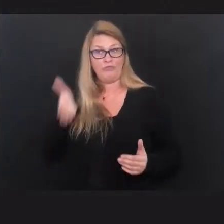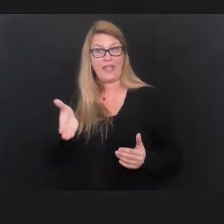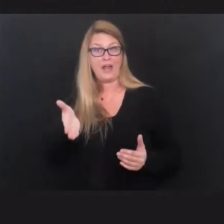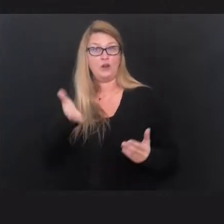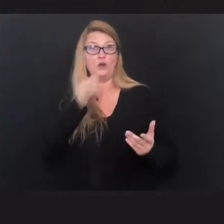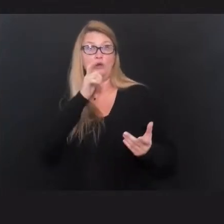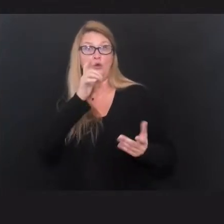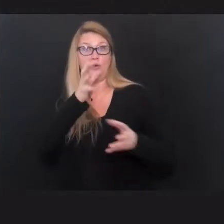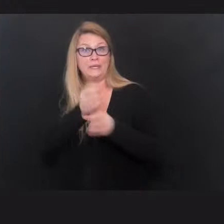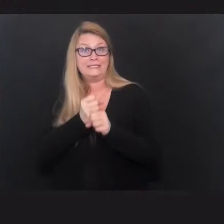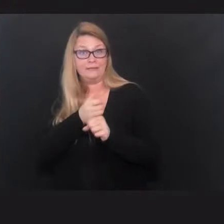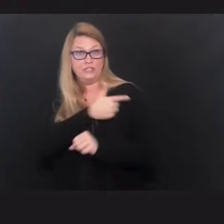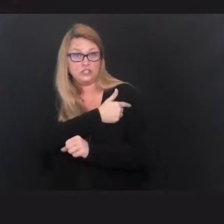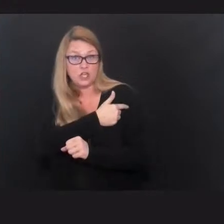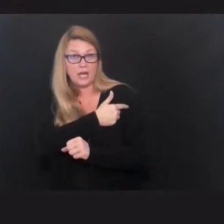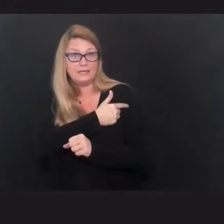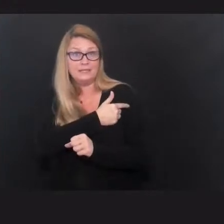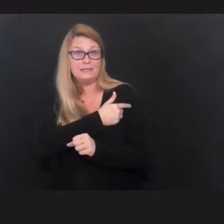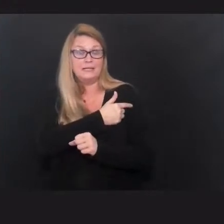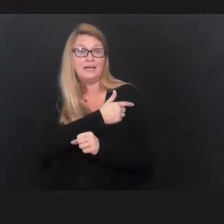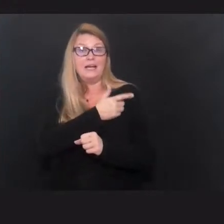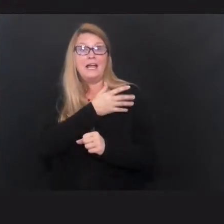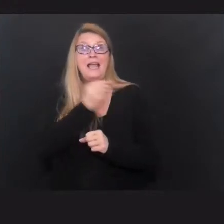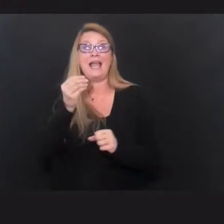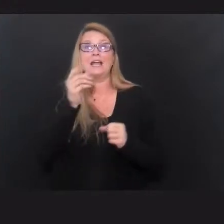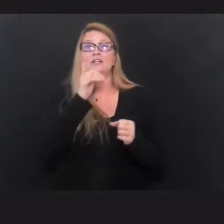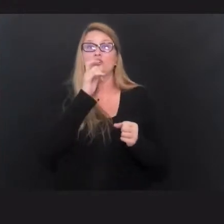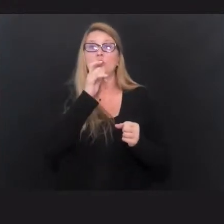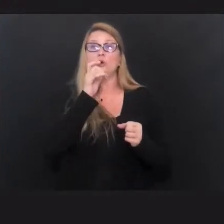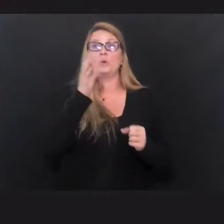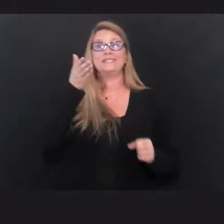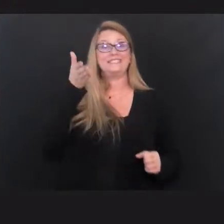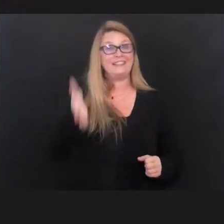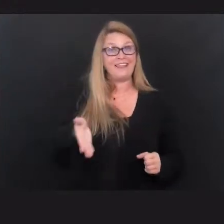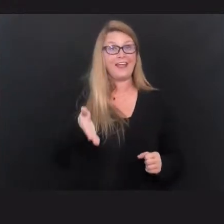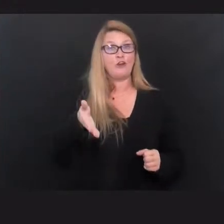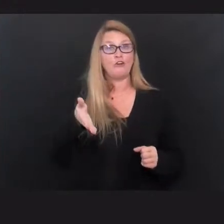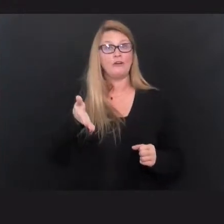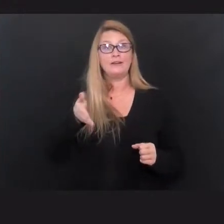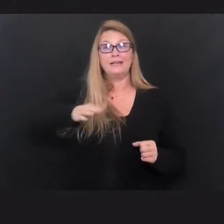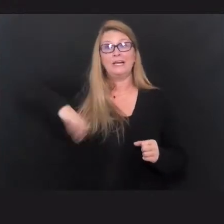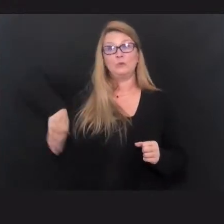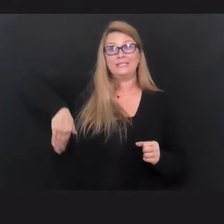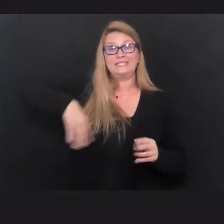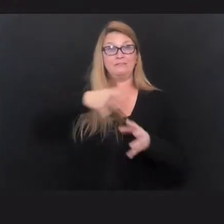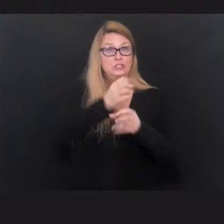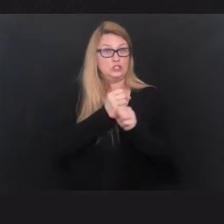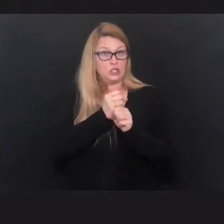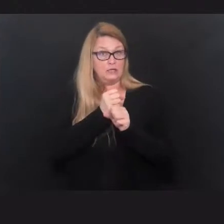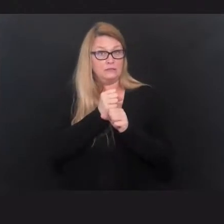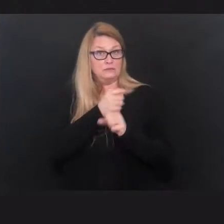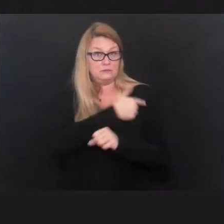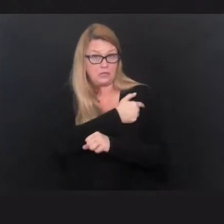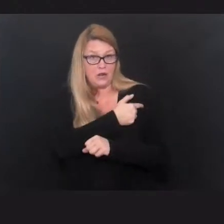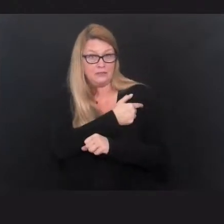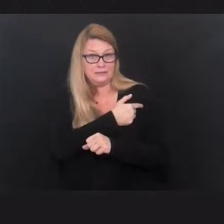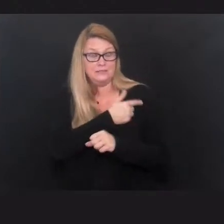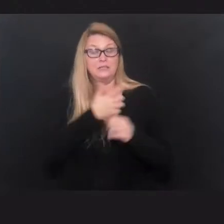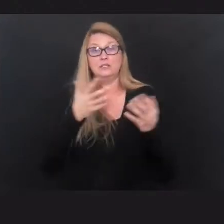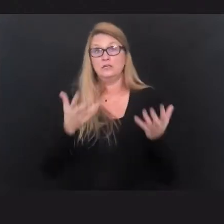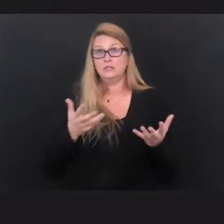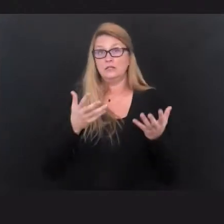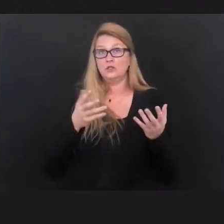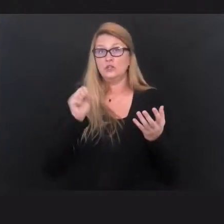gotten a shot? And conversely, do we know who's in the system that has not yet received the shot? And as far